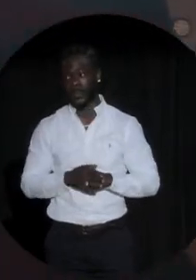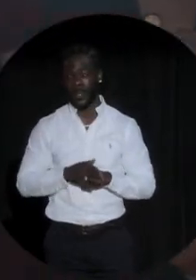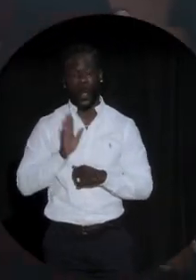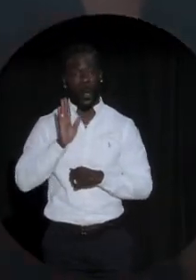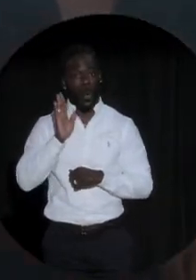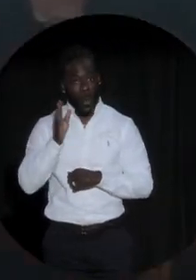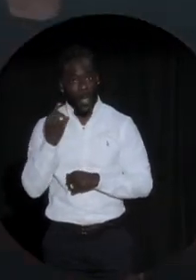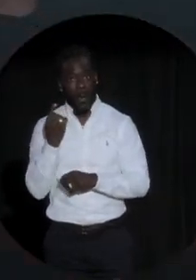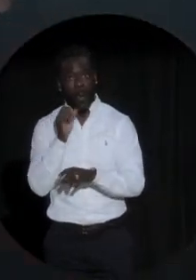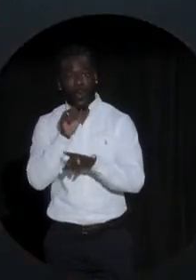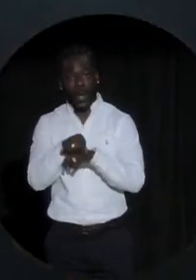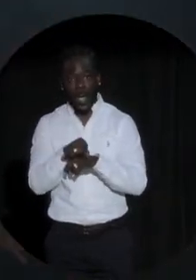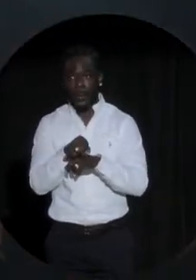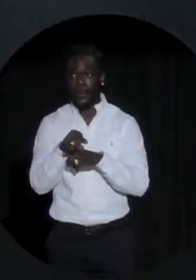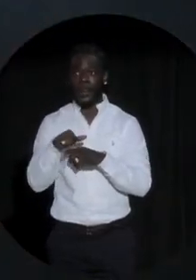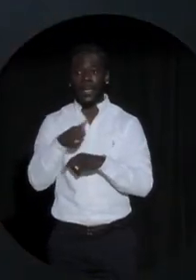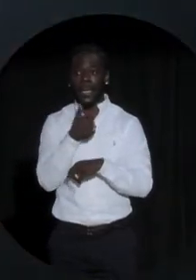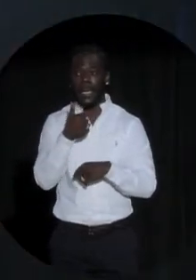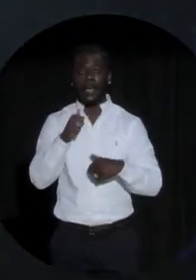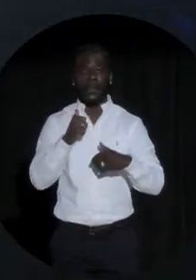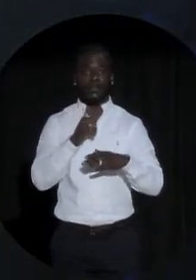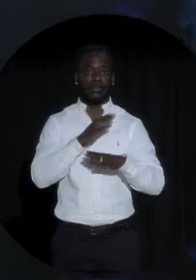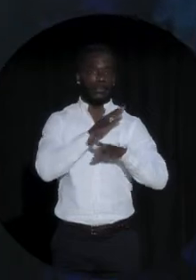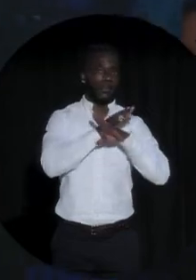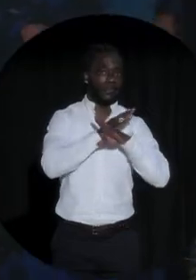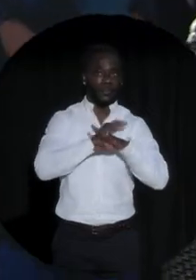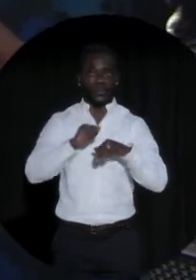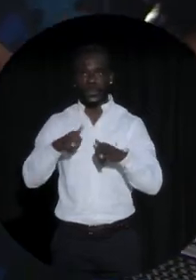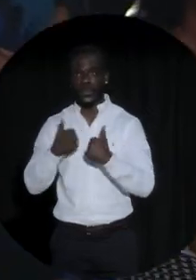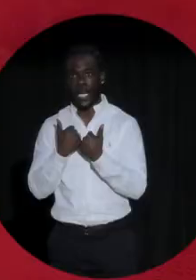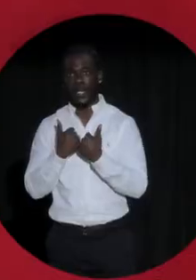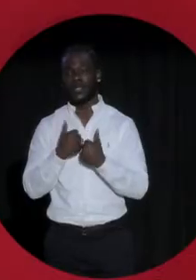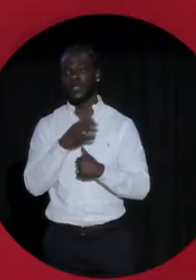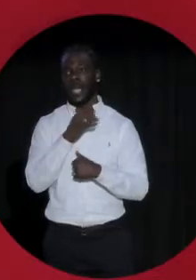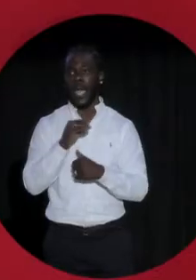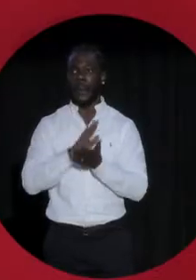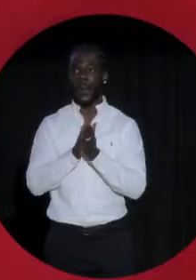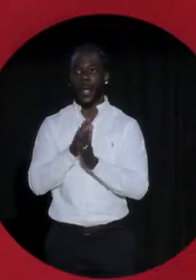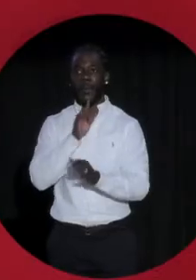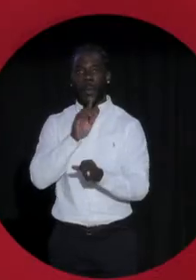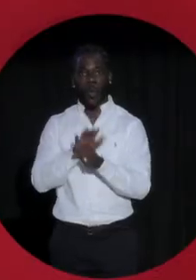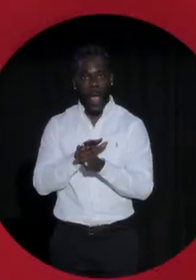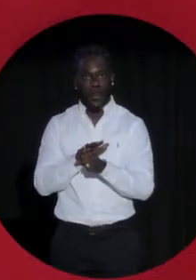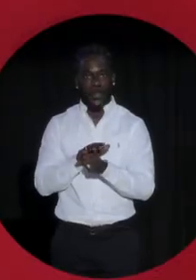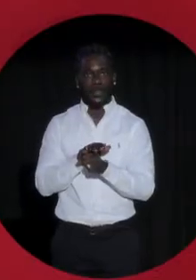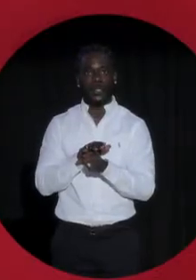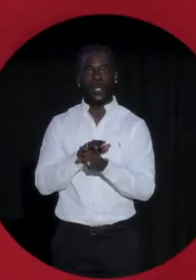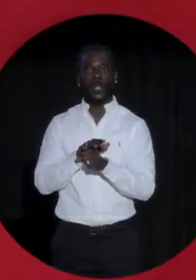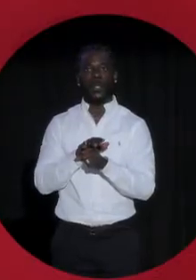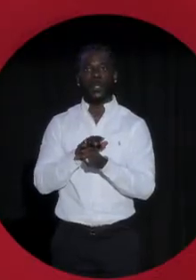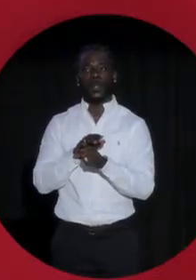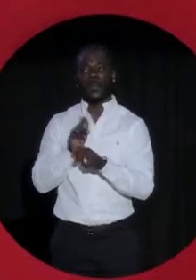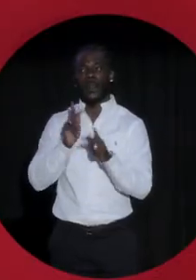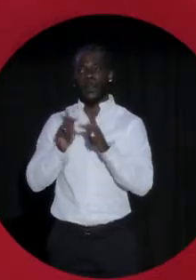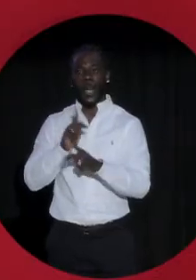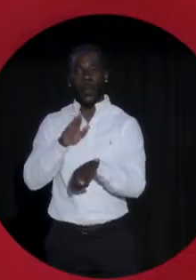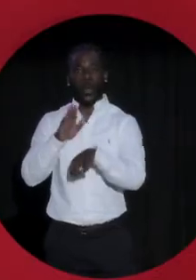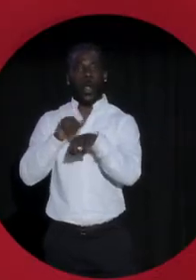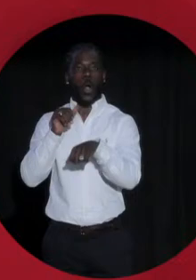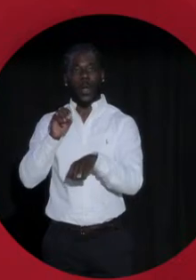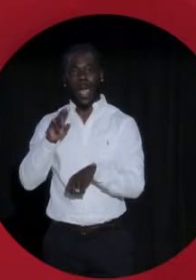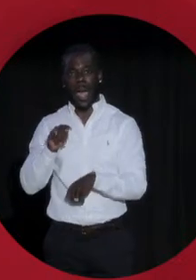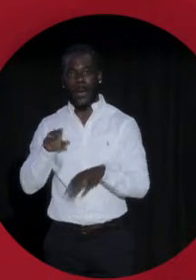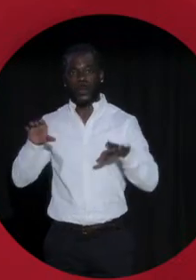will overcome and become the promise and the fulfillment of a people called out to do